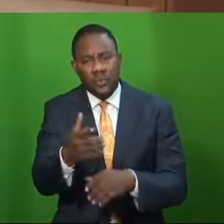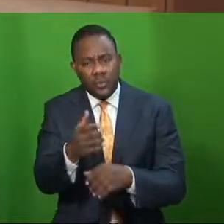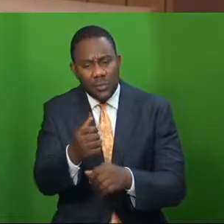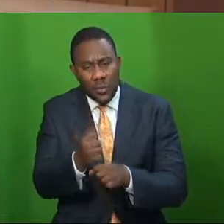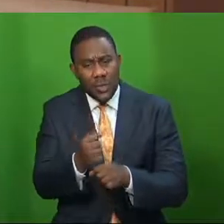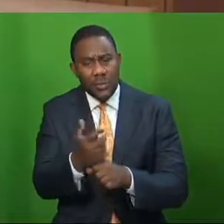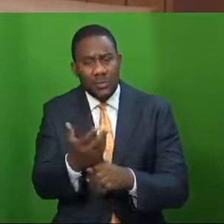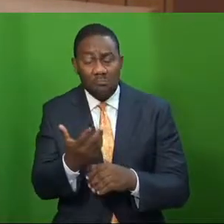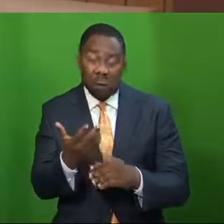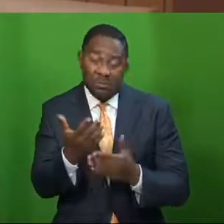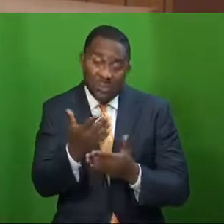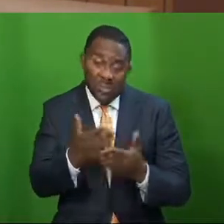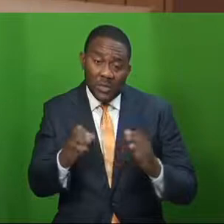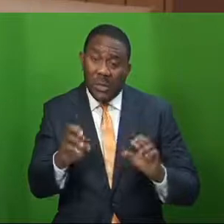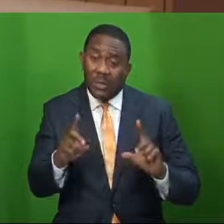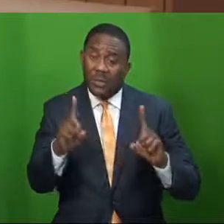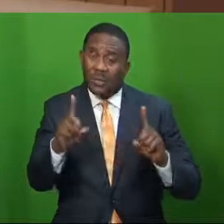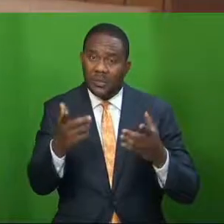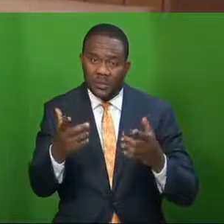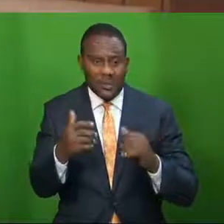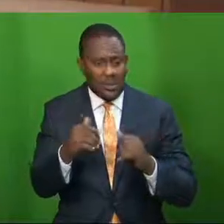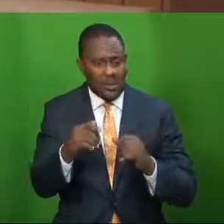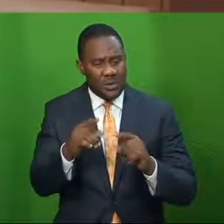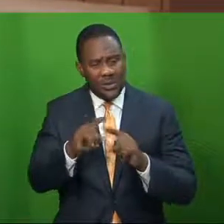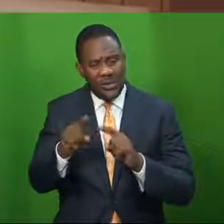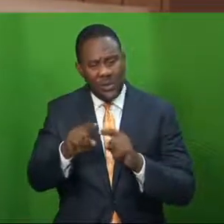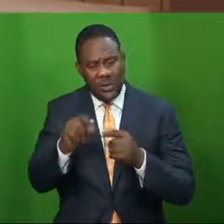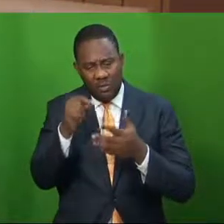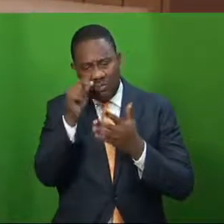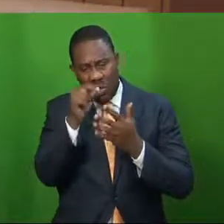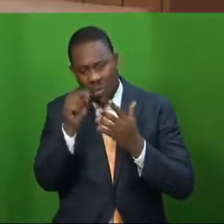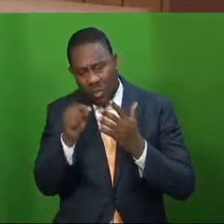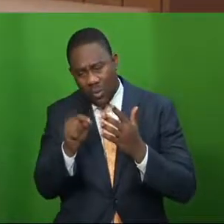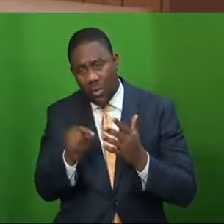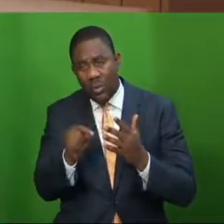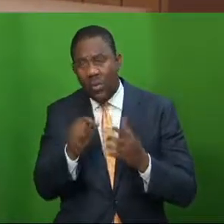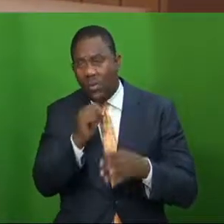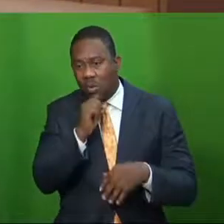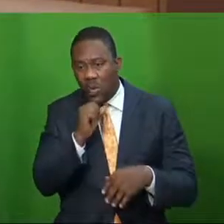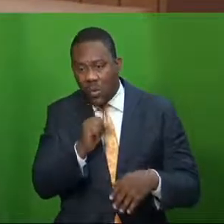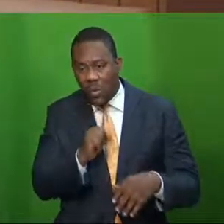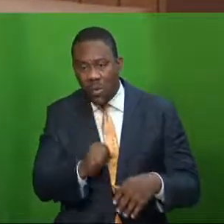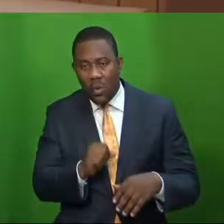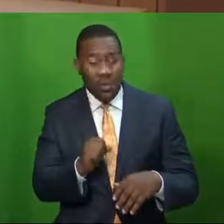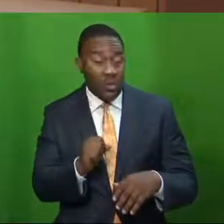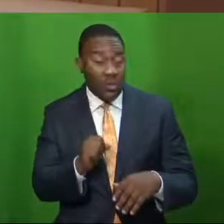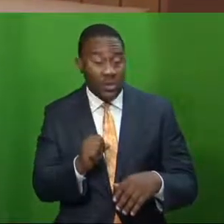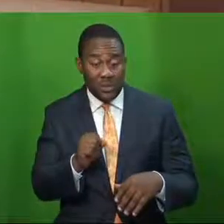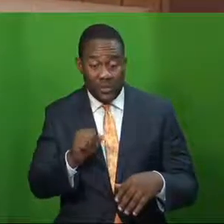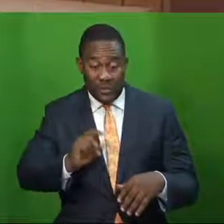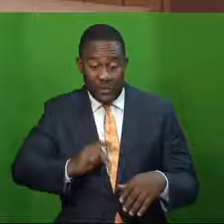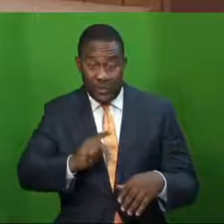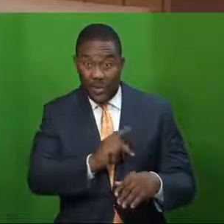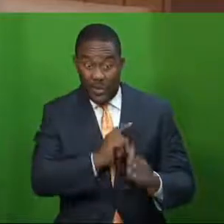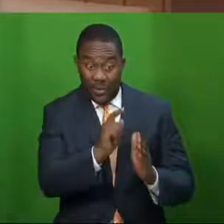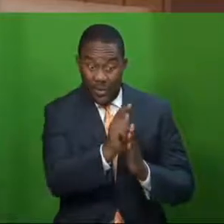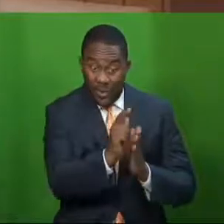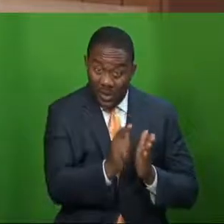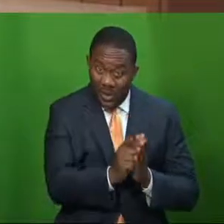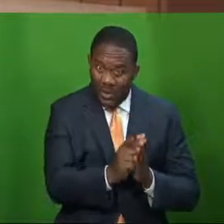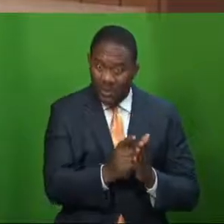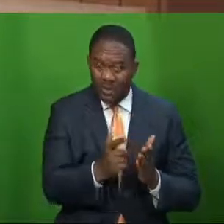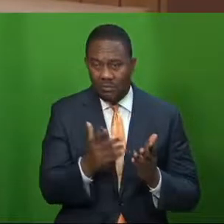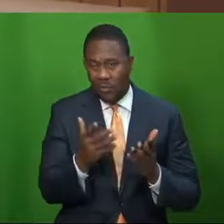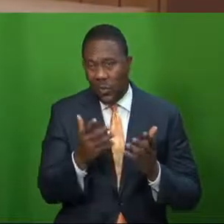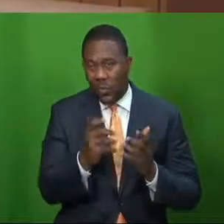educated on the various aspects of the old standing order that we want to change